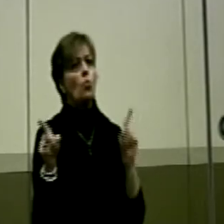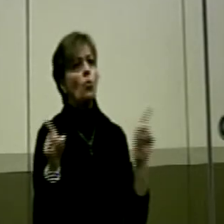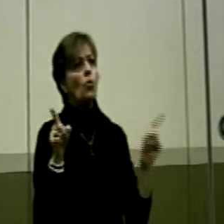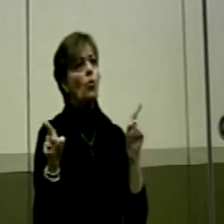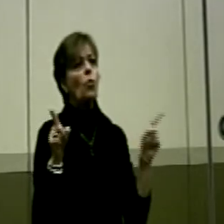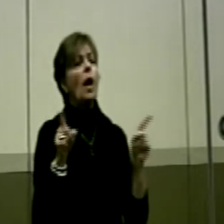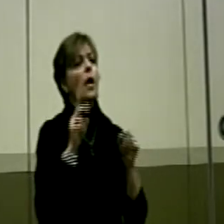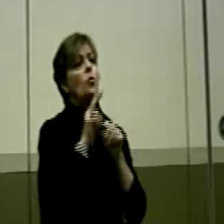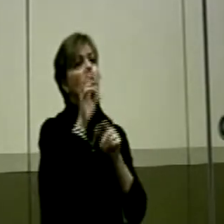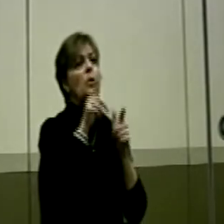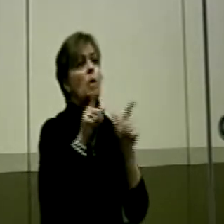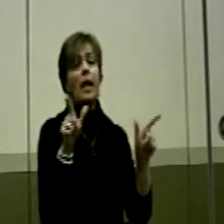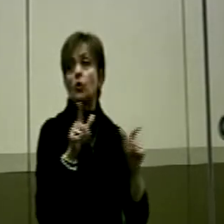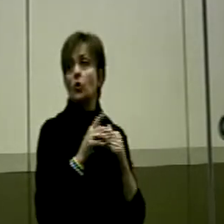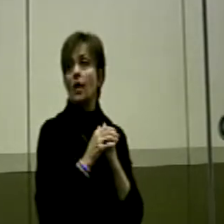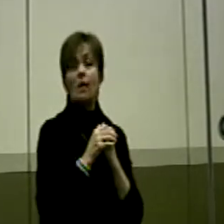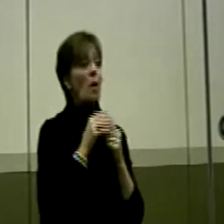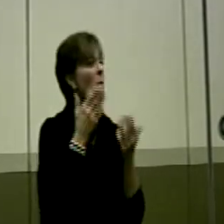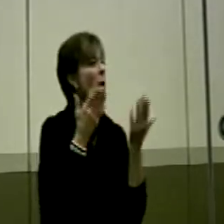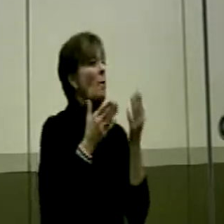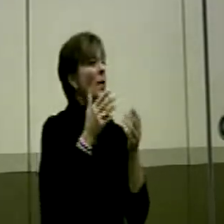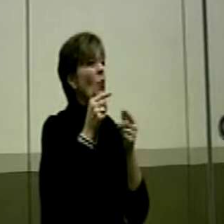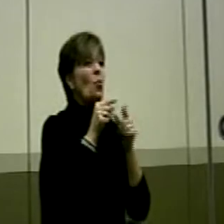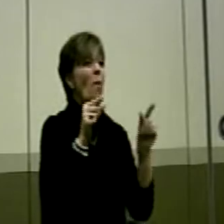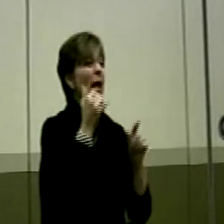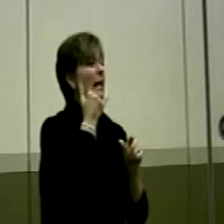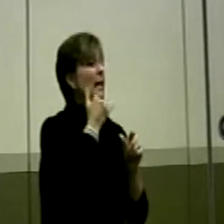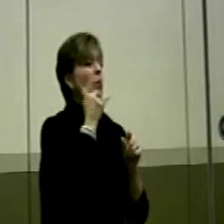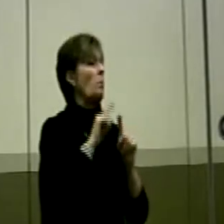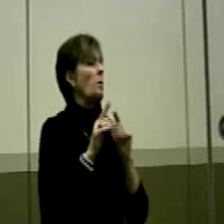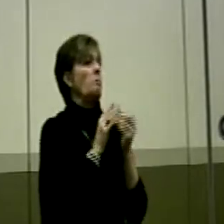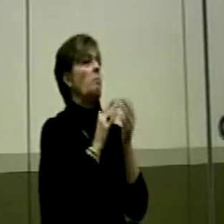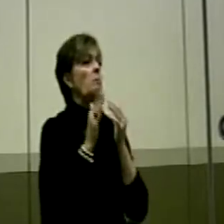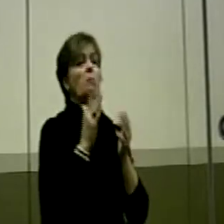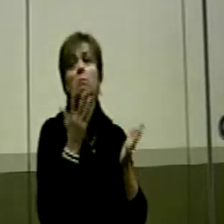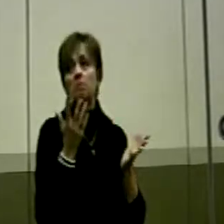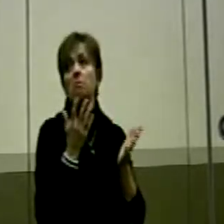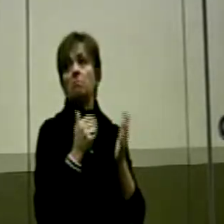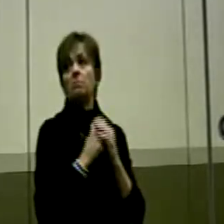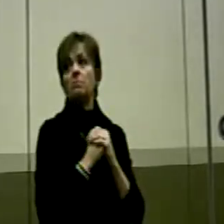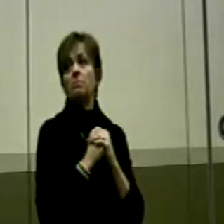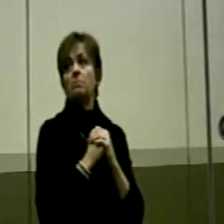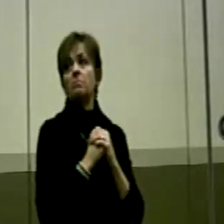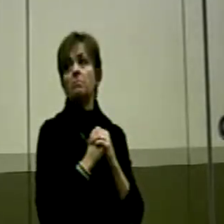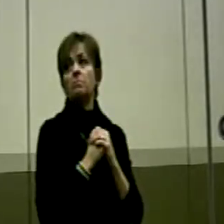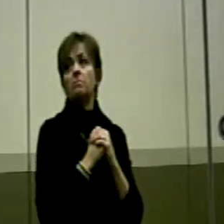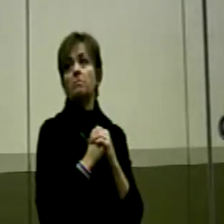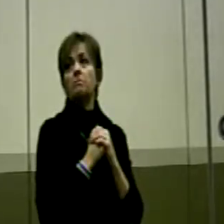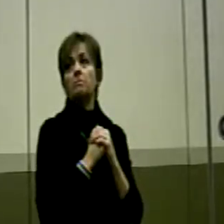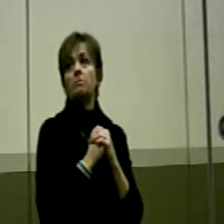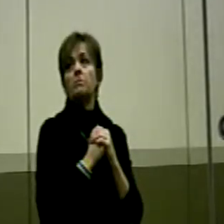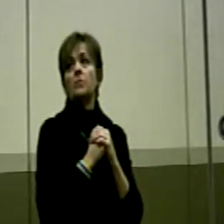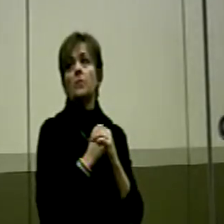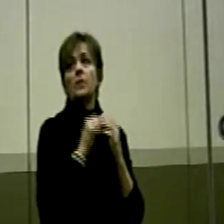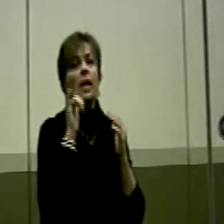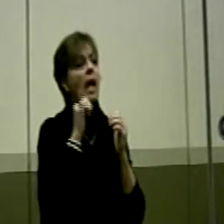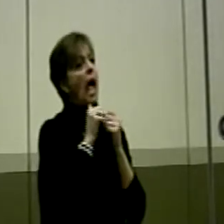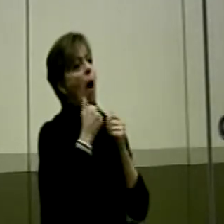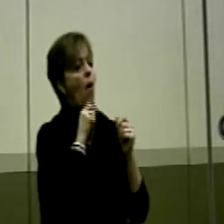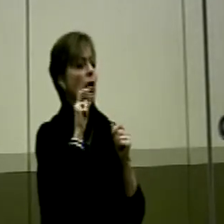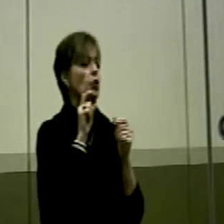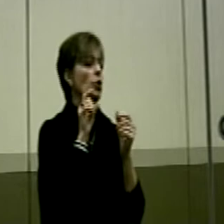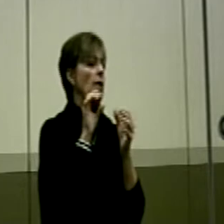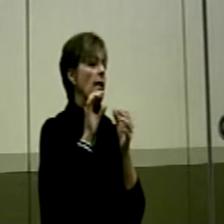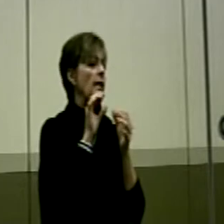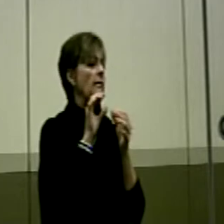to be useful. Right. And it's almost like we're moving beyond what the individual social stories would be, because